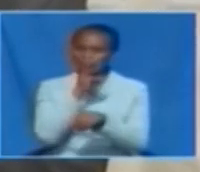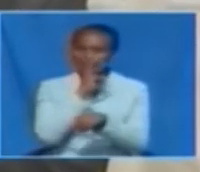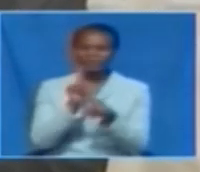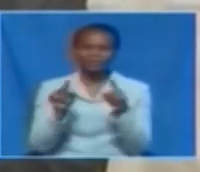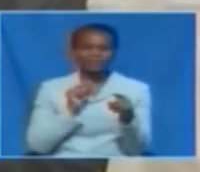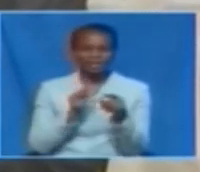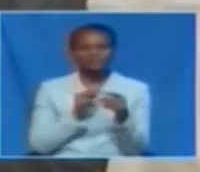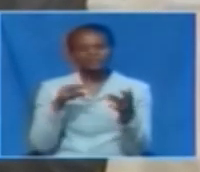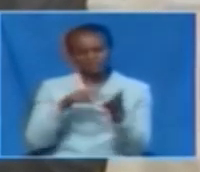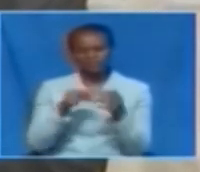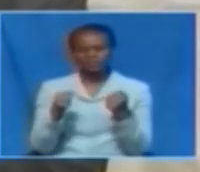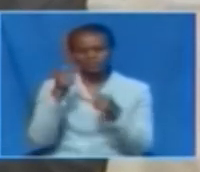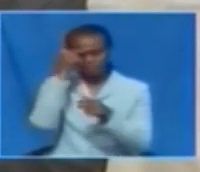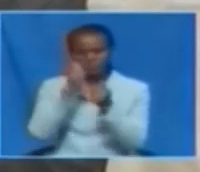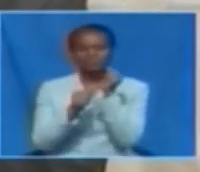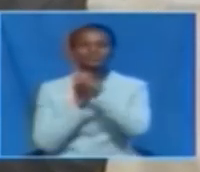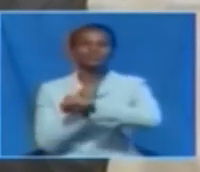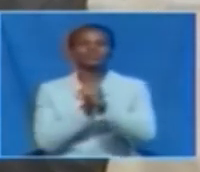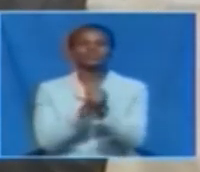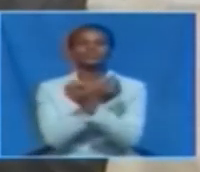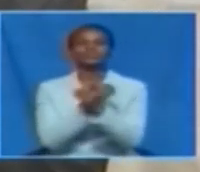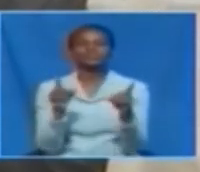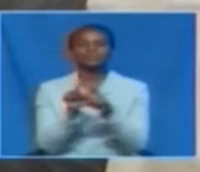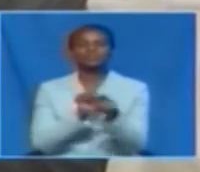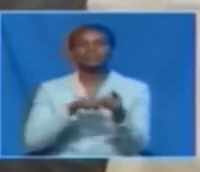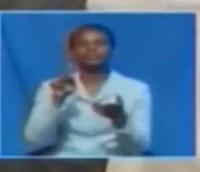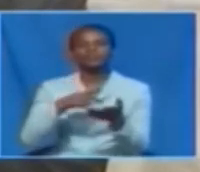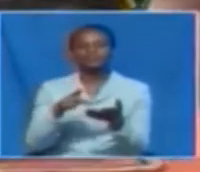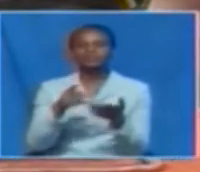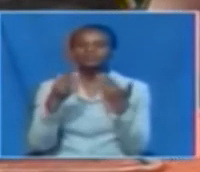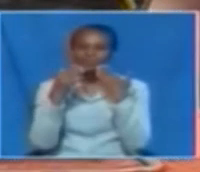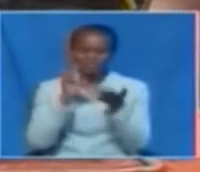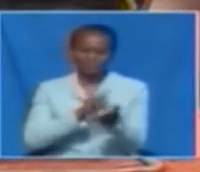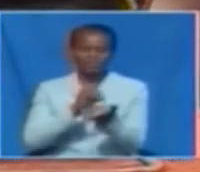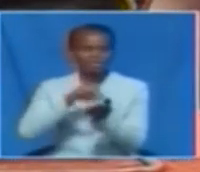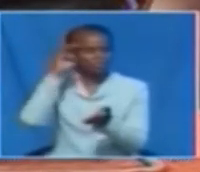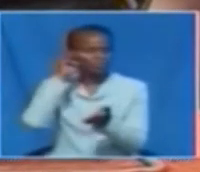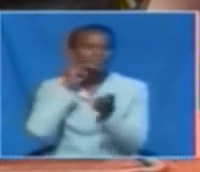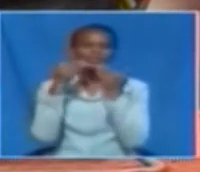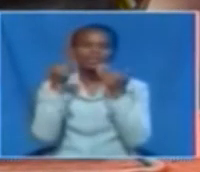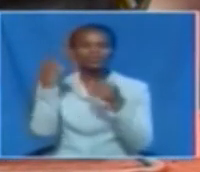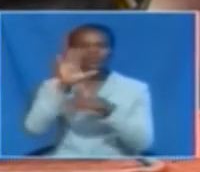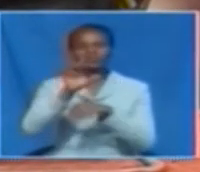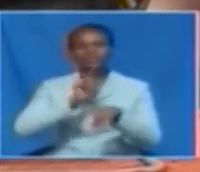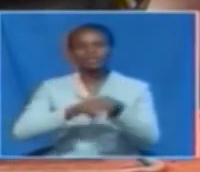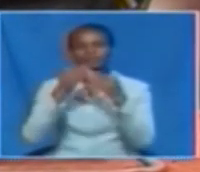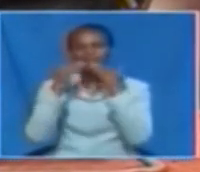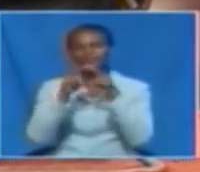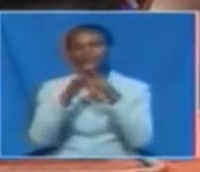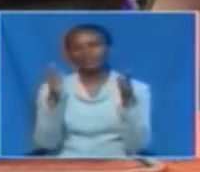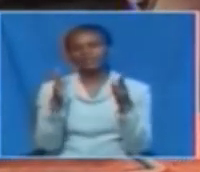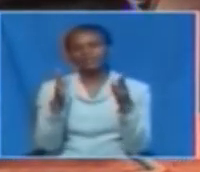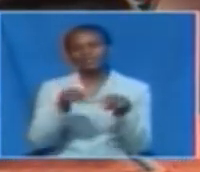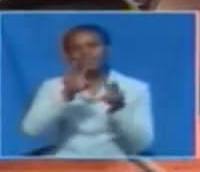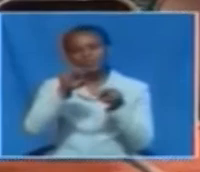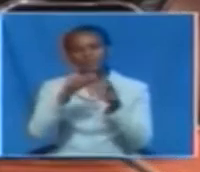have been resilient to protect democracy and to protect our party. Dr. Mumba, thank you so much for your time. Thank you so much. You've been